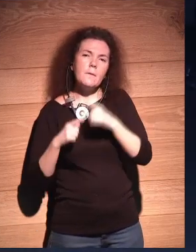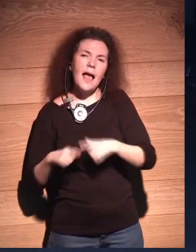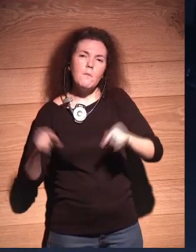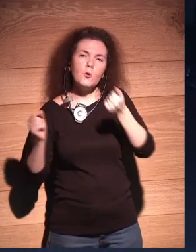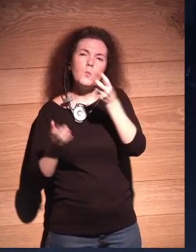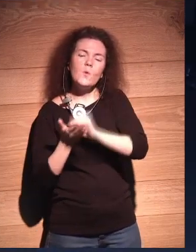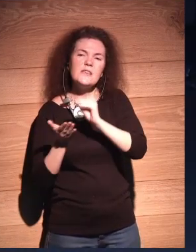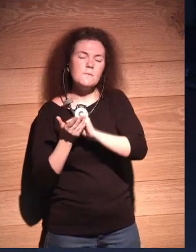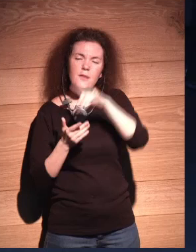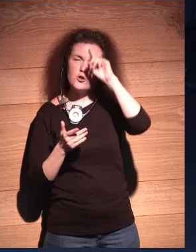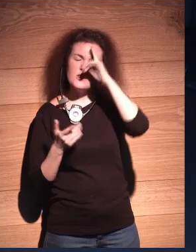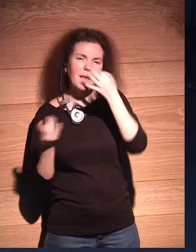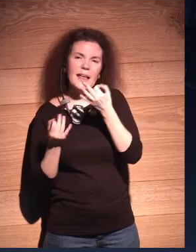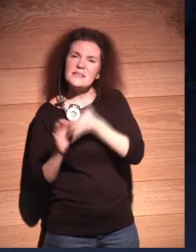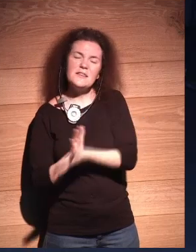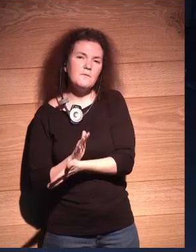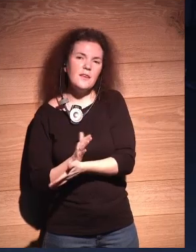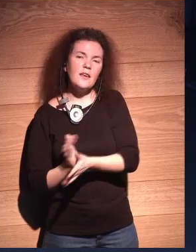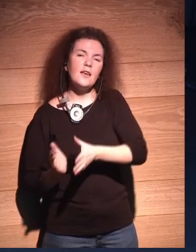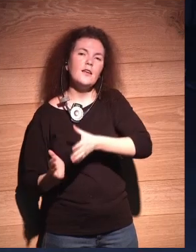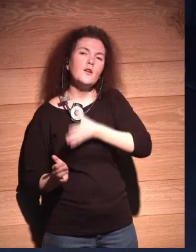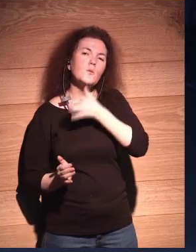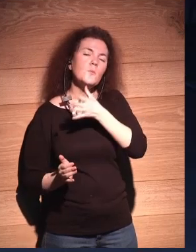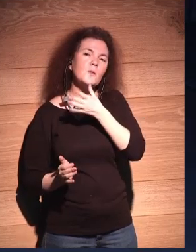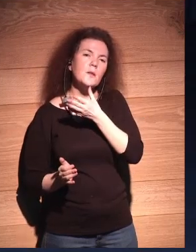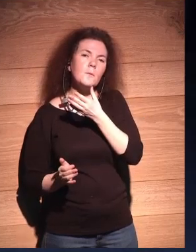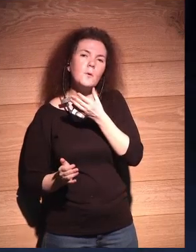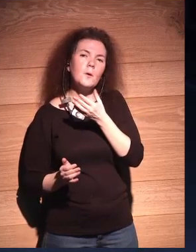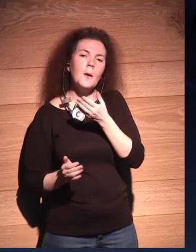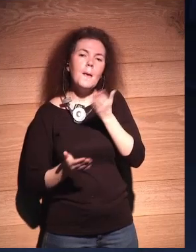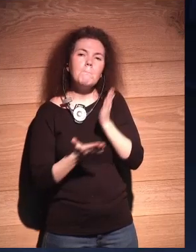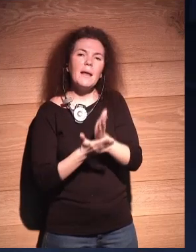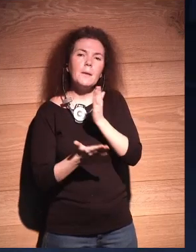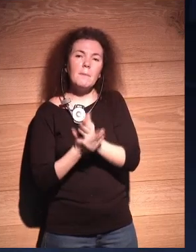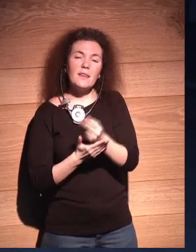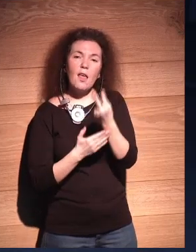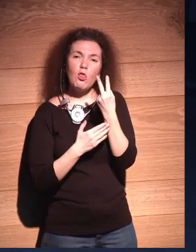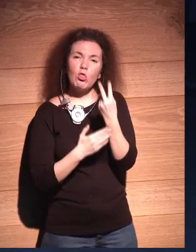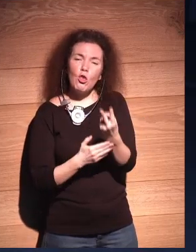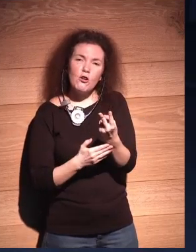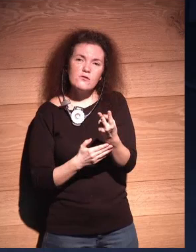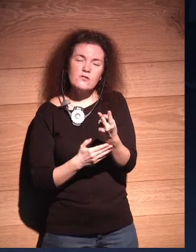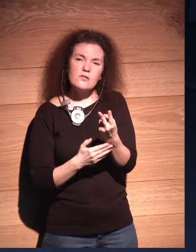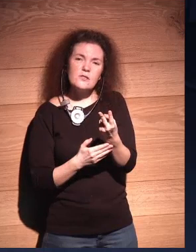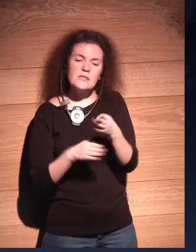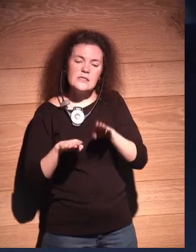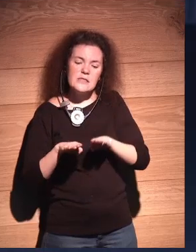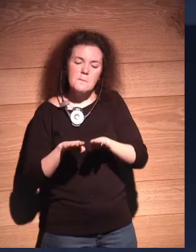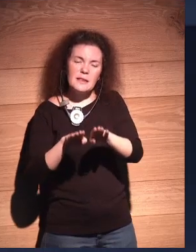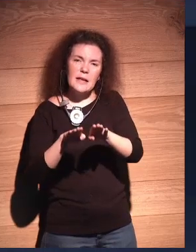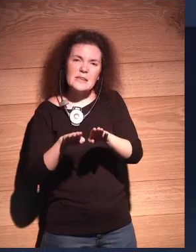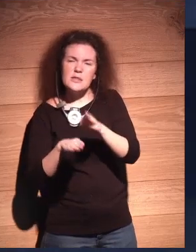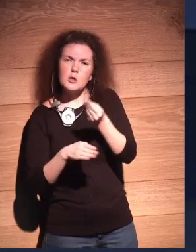make it better that one thing looks like the other? That there's this kind of rhyming structure, two columns, or the thing and its